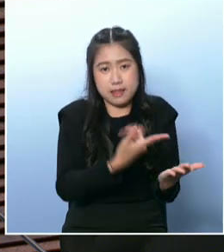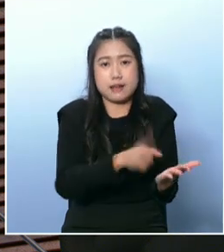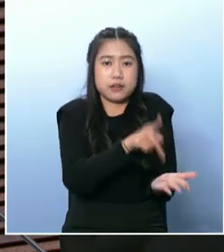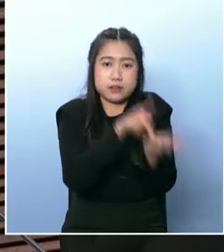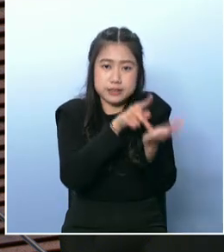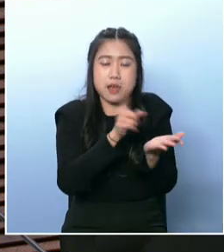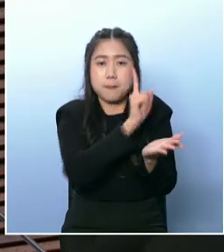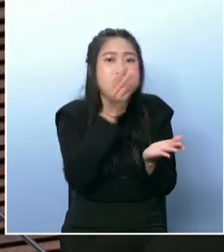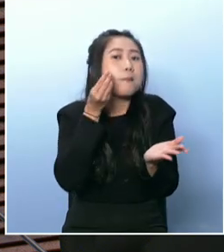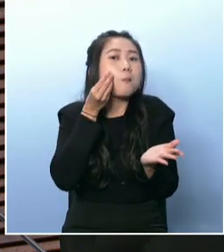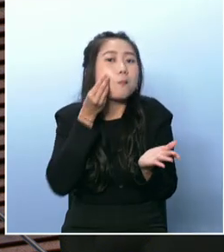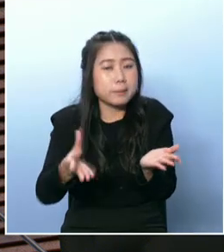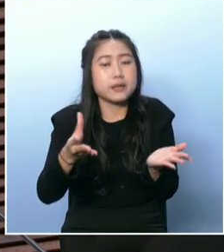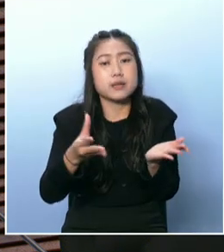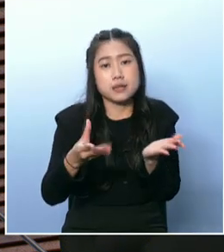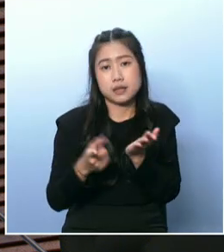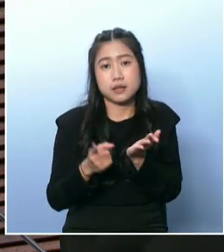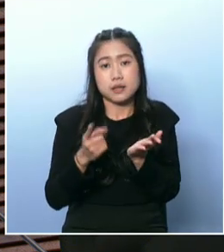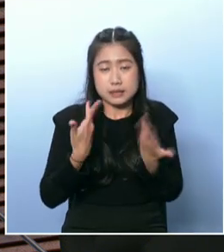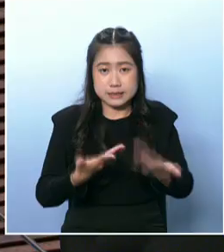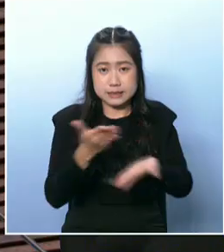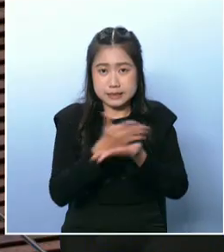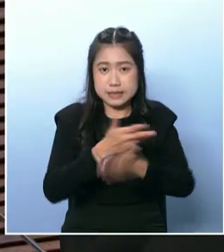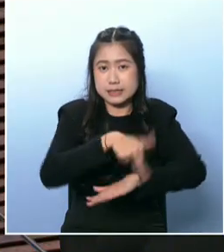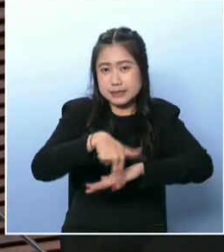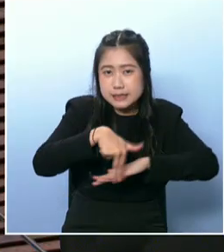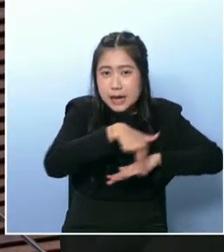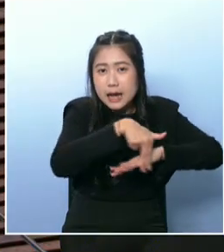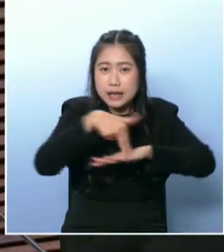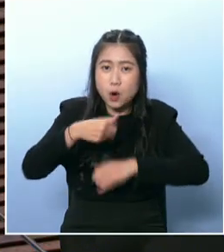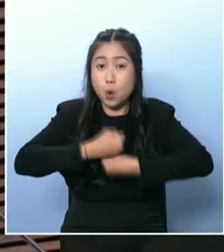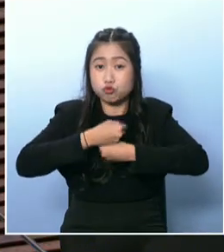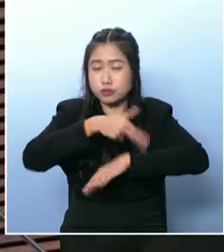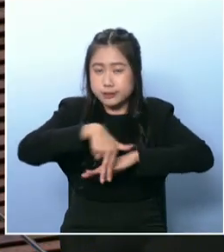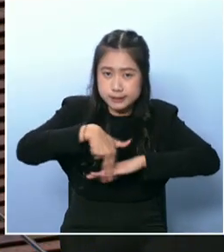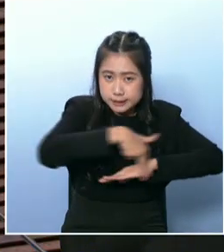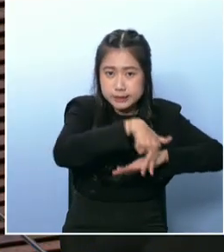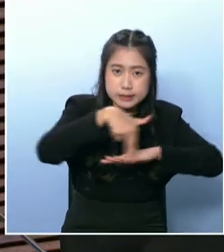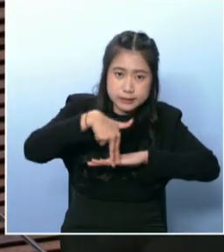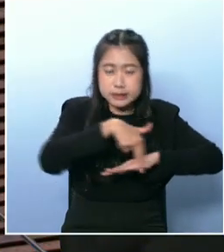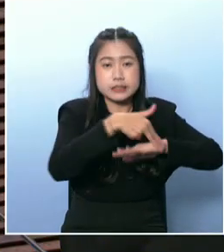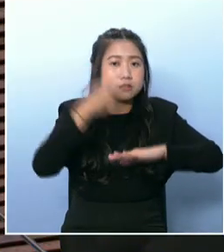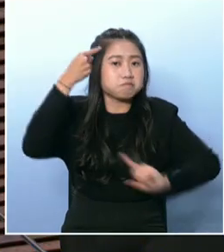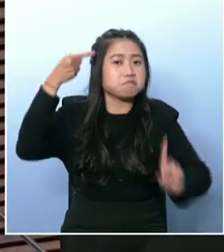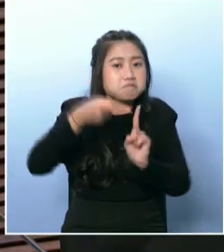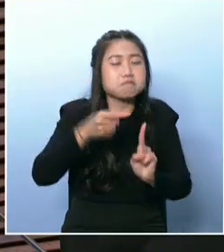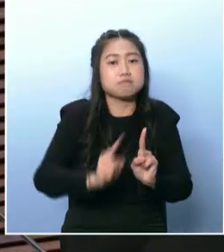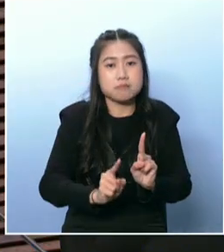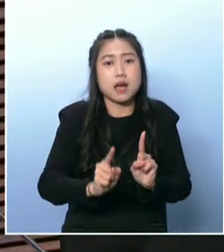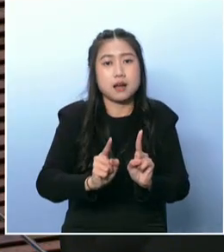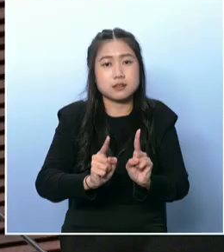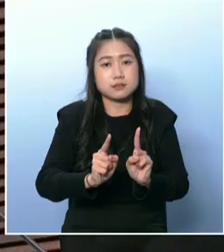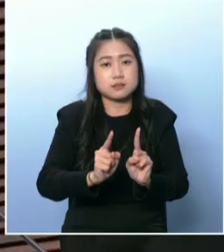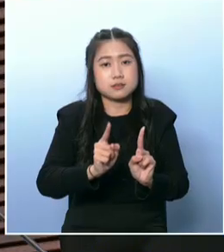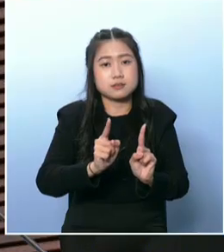the legislation. We are trying to make use of the existing exemption clauses under the current legislation so that we